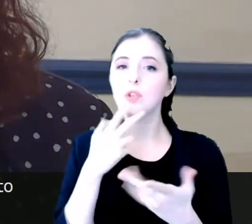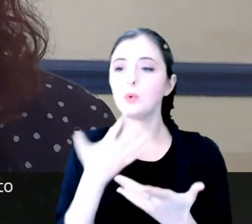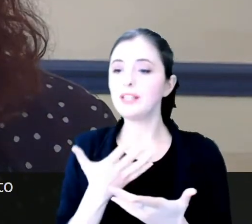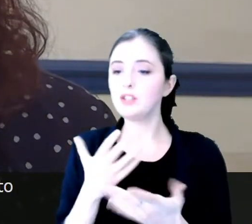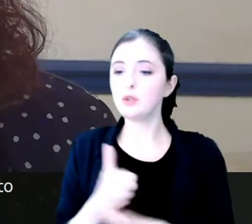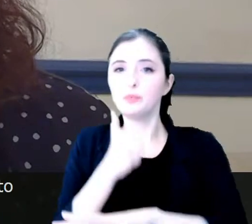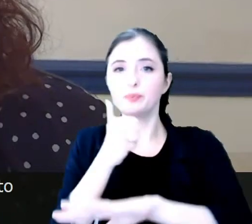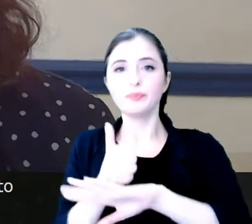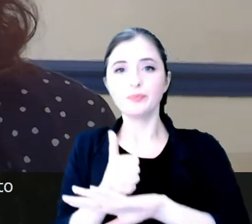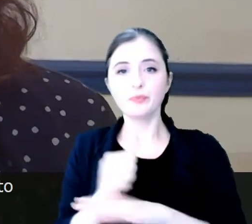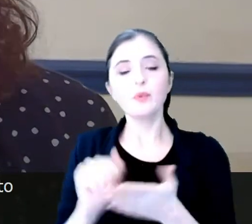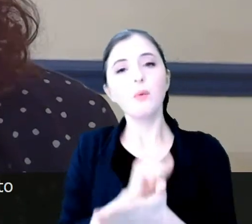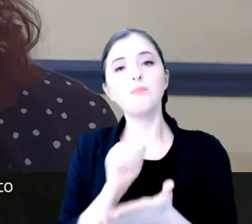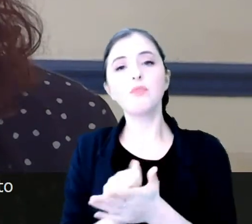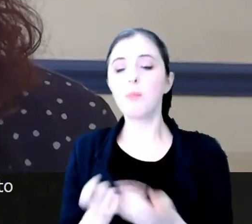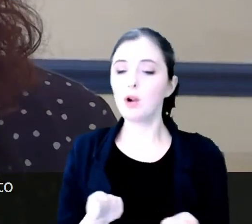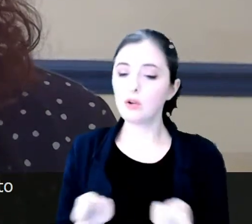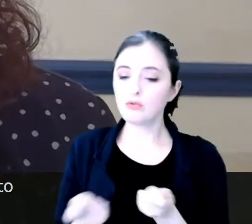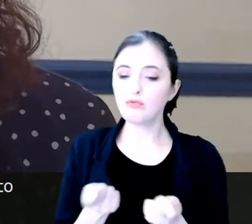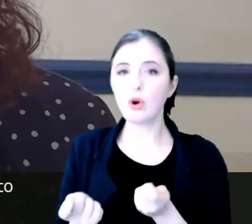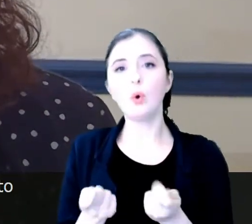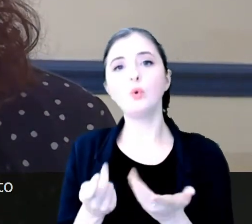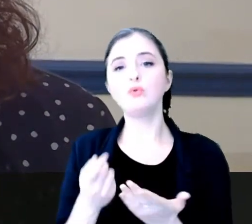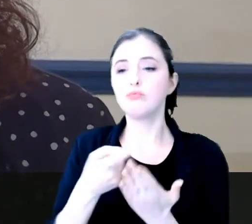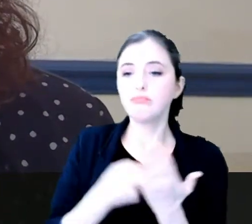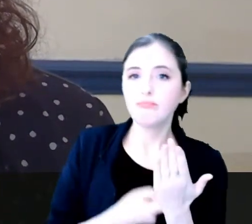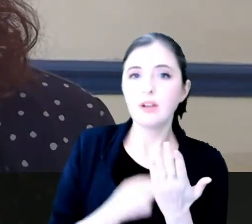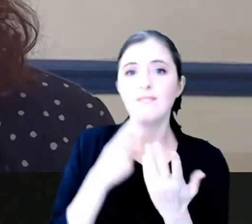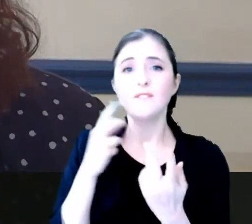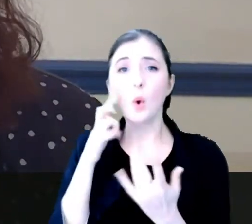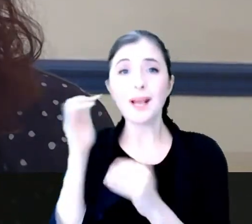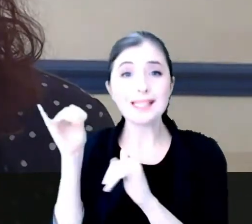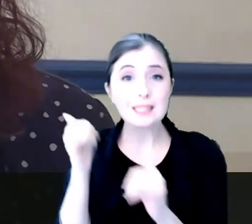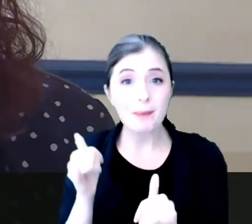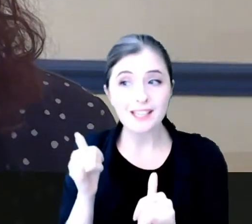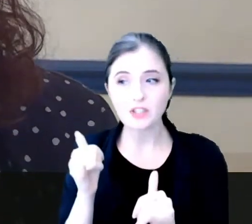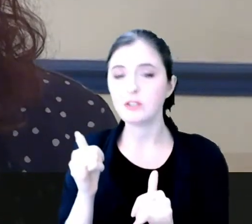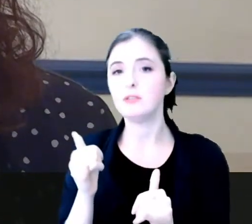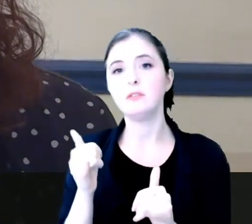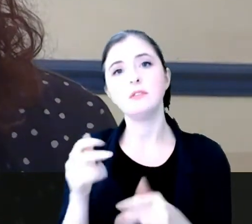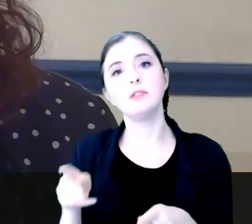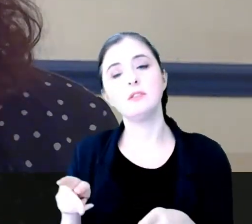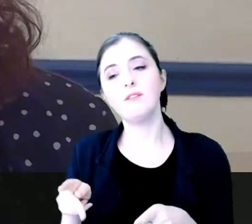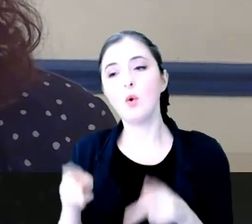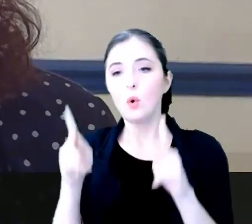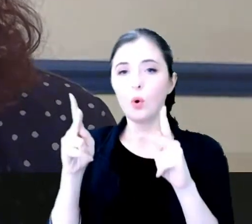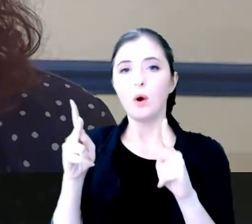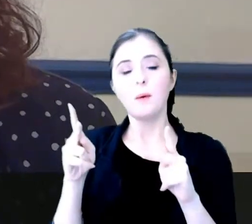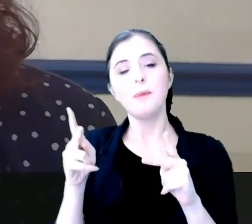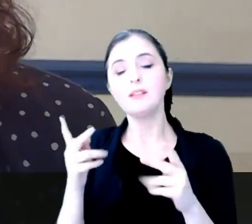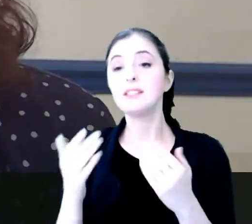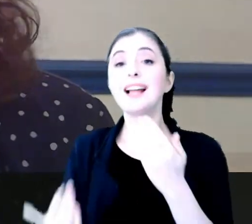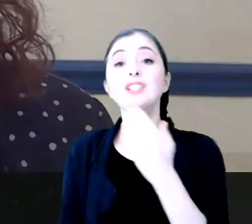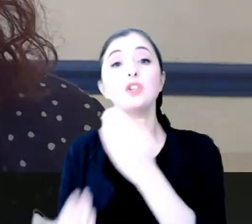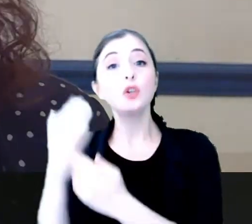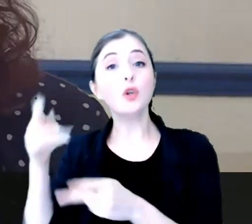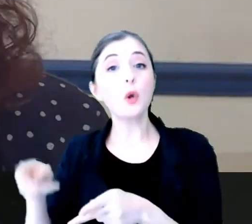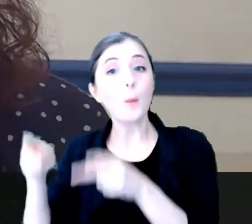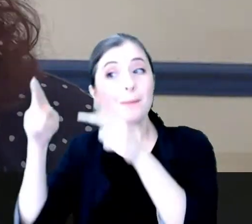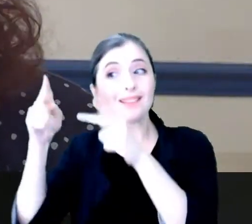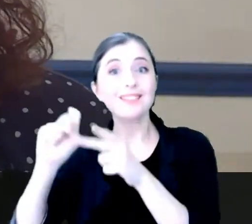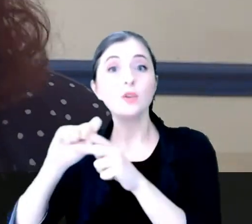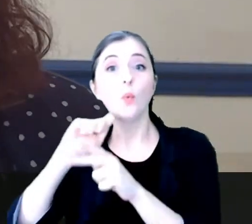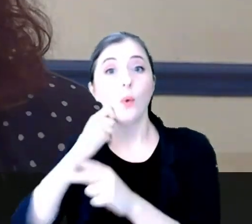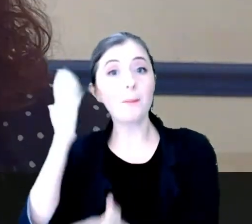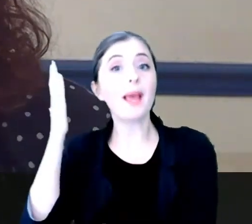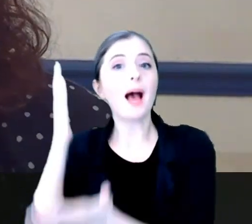for building regulations, proper inspections when buildings are on site, so that new buildings going up are going to be safe. And we've still got